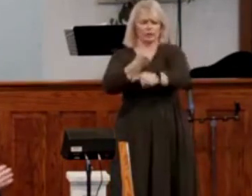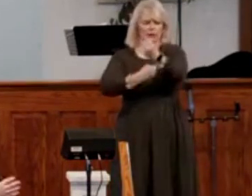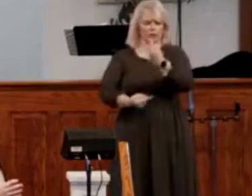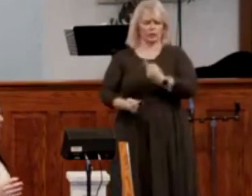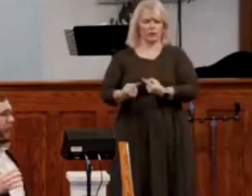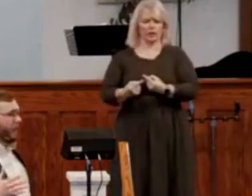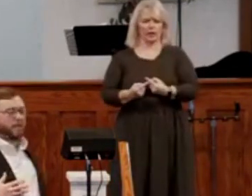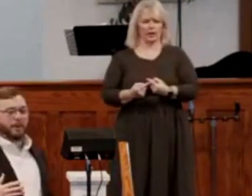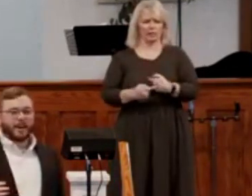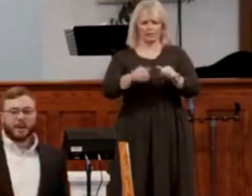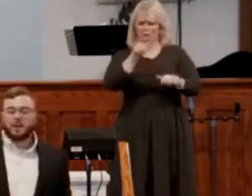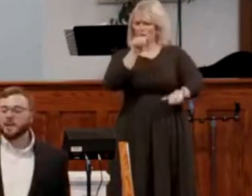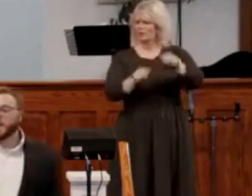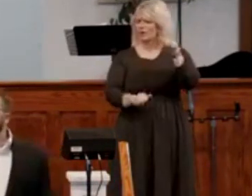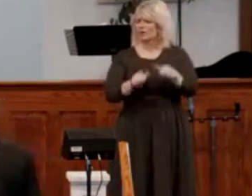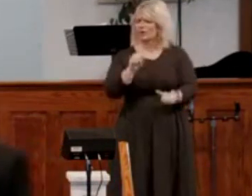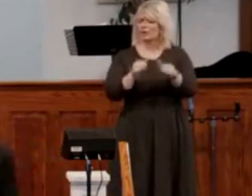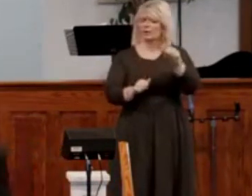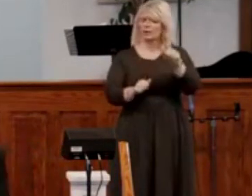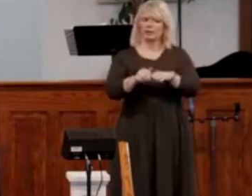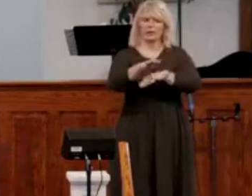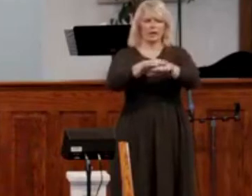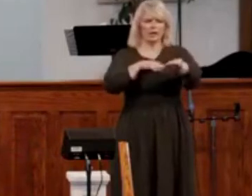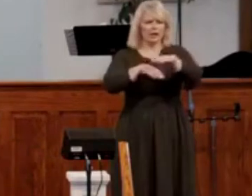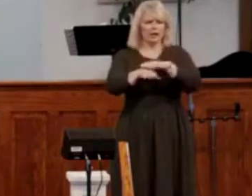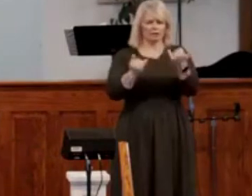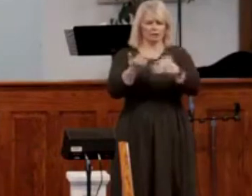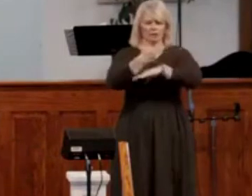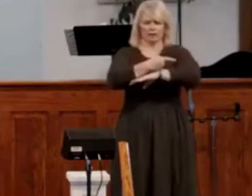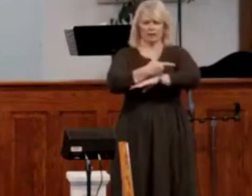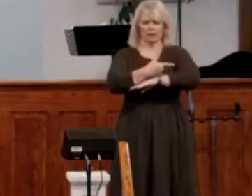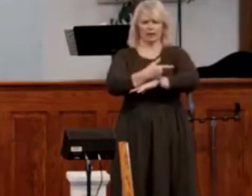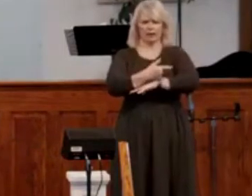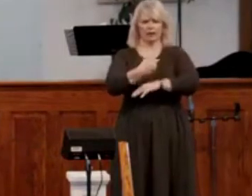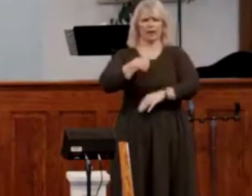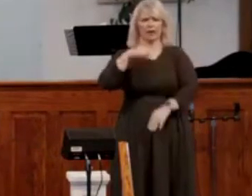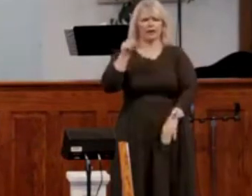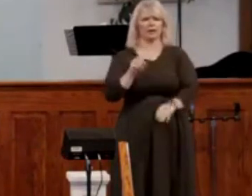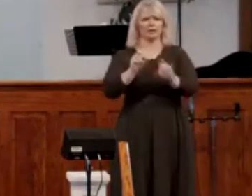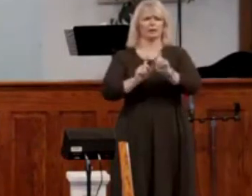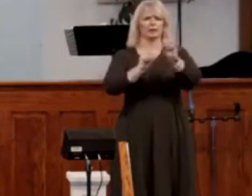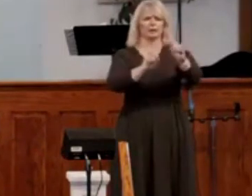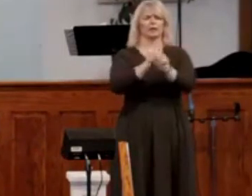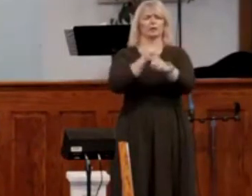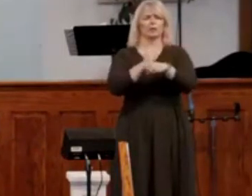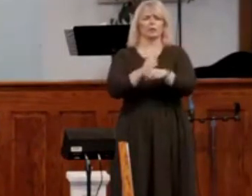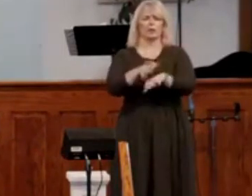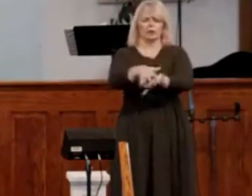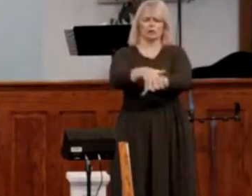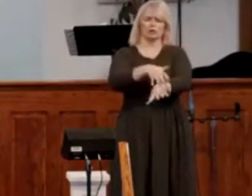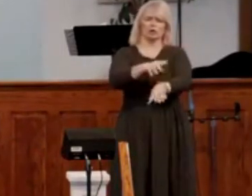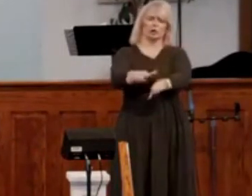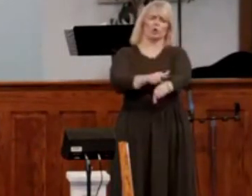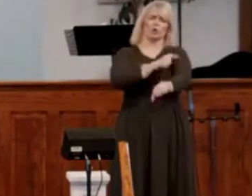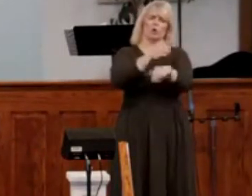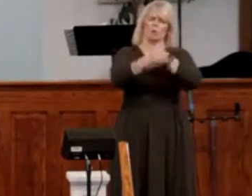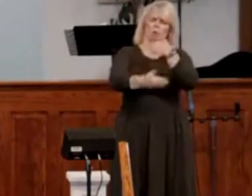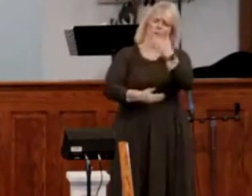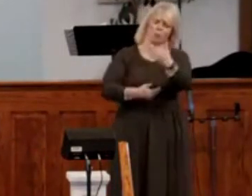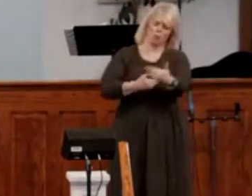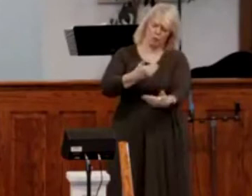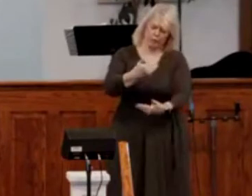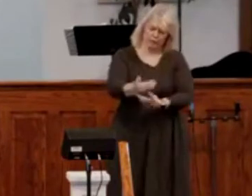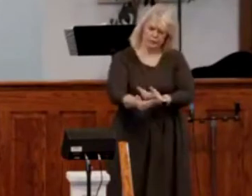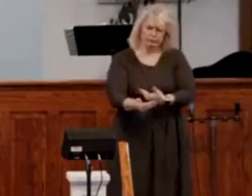and you're a wavering worshiper, you can take comfort today knowing that I need to be a disciple maker, and that's a slow, long process depending